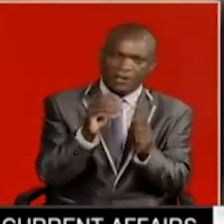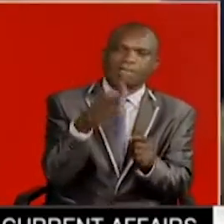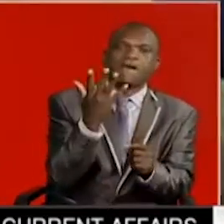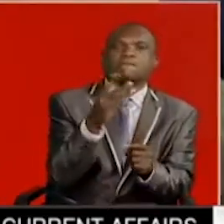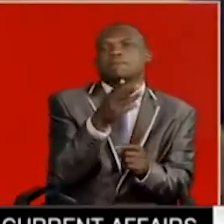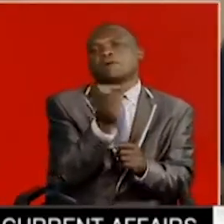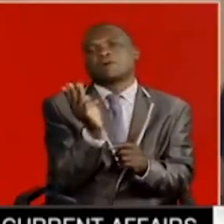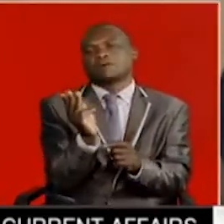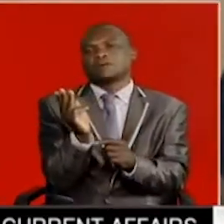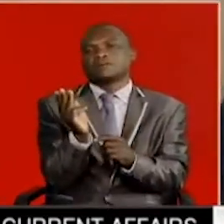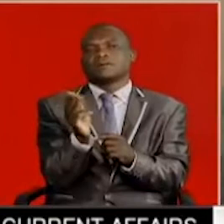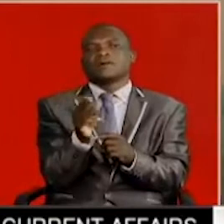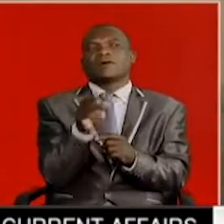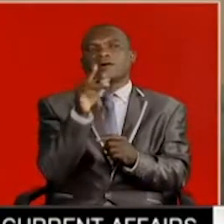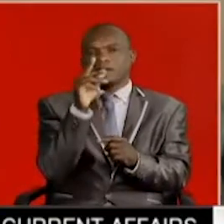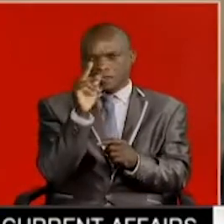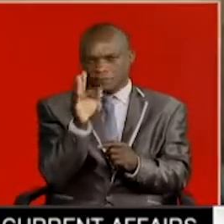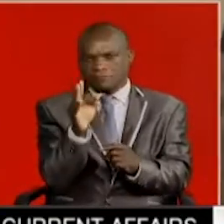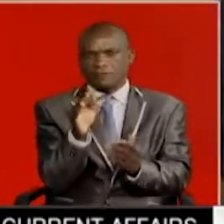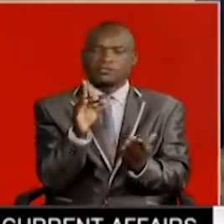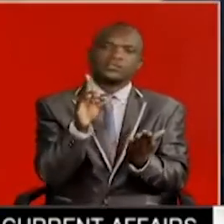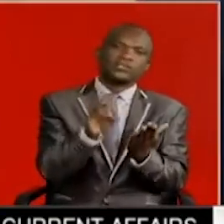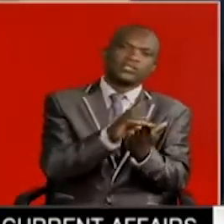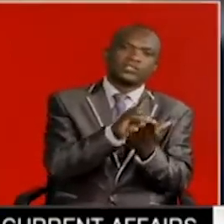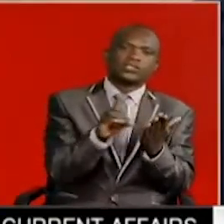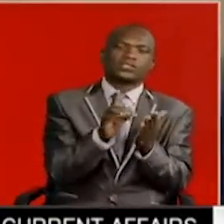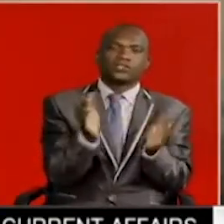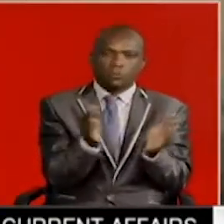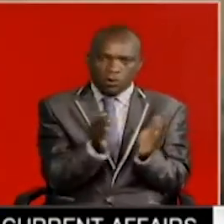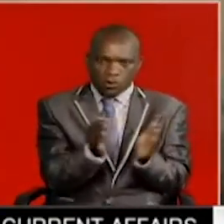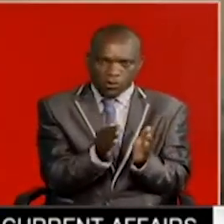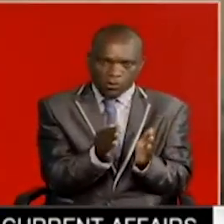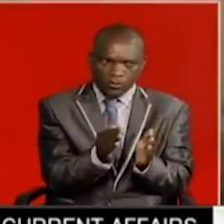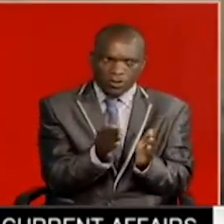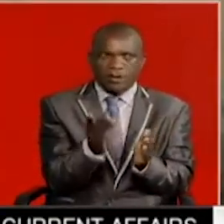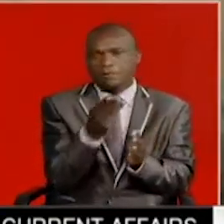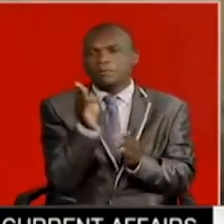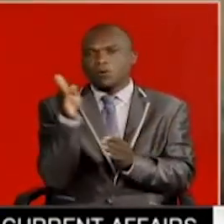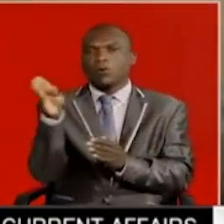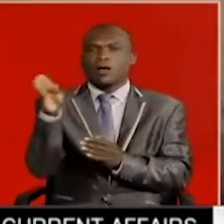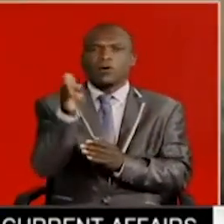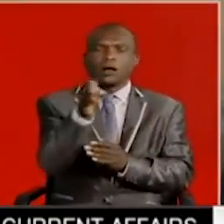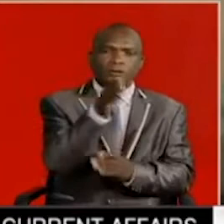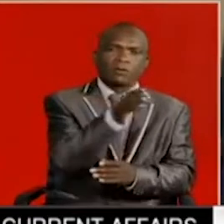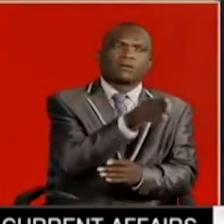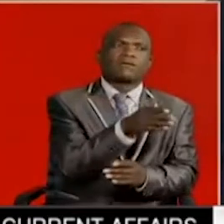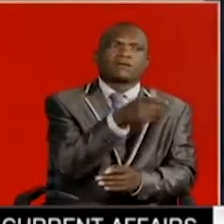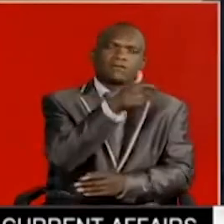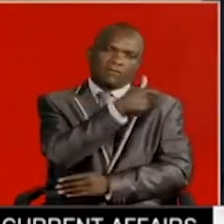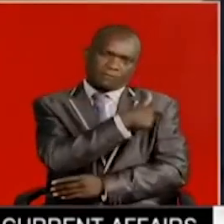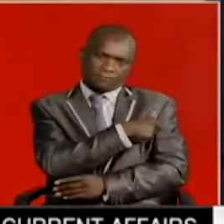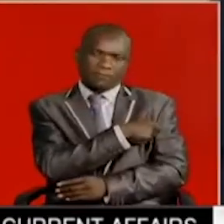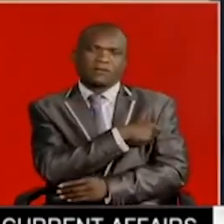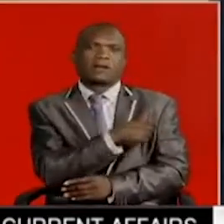So if the district is small, a team of 5 people can go around to do the